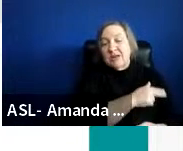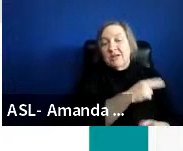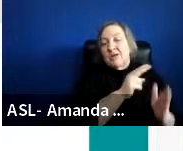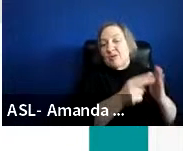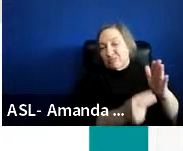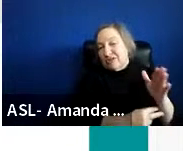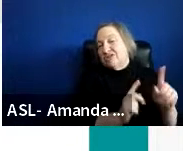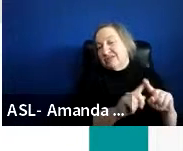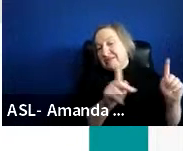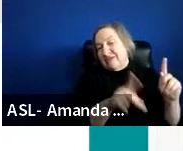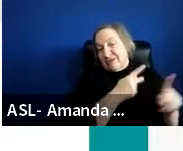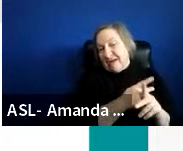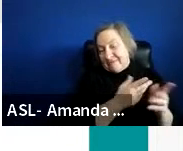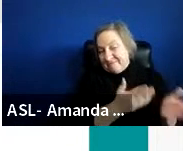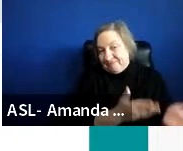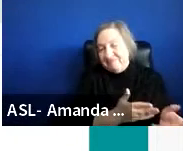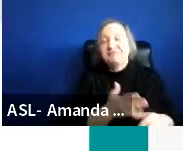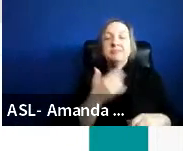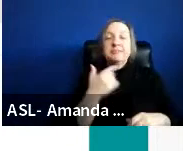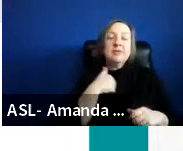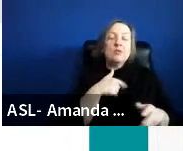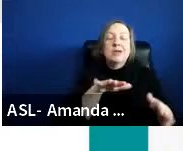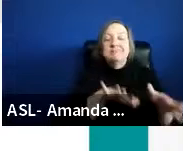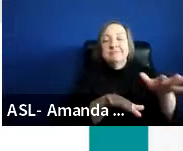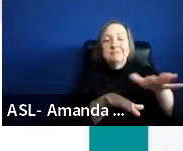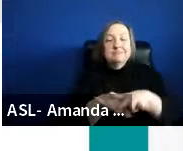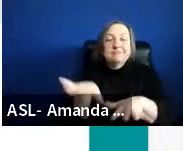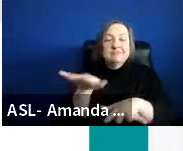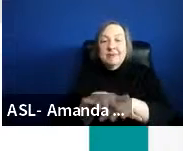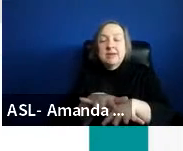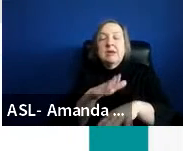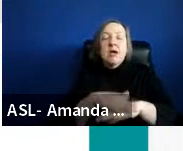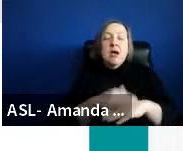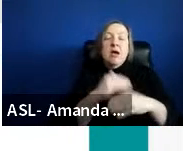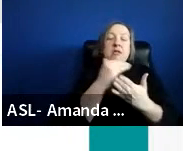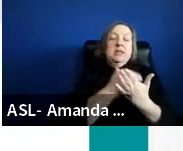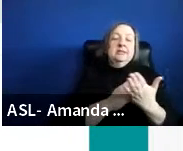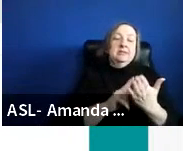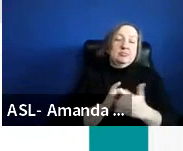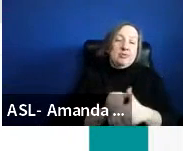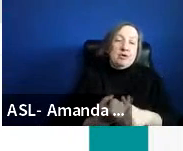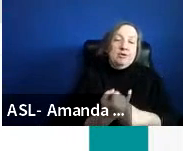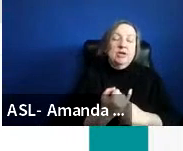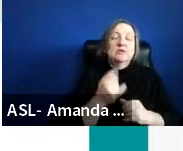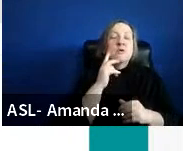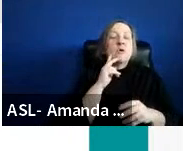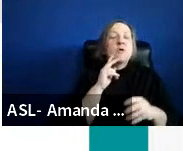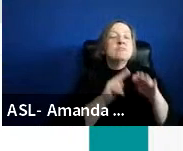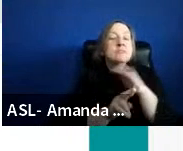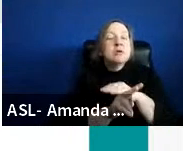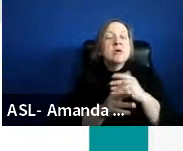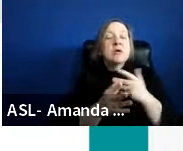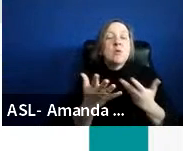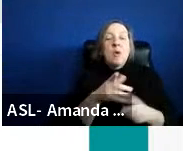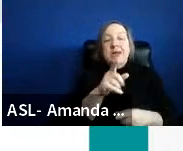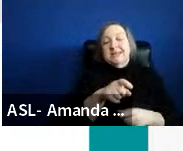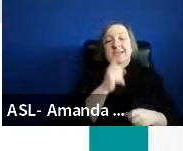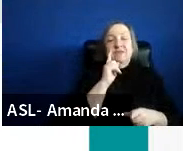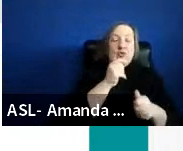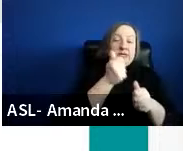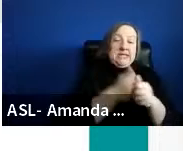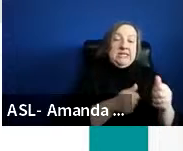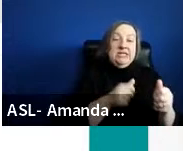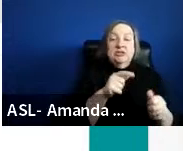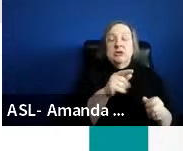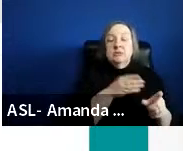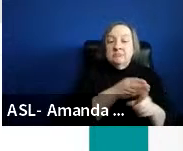bridge. And so we overlaid those staffing patterns onto the list of projects to develop forecasted need by trade.